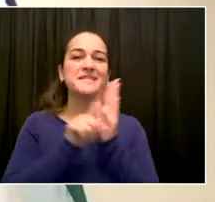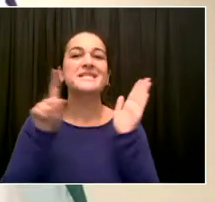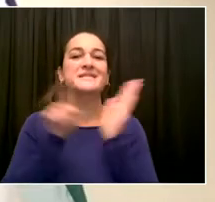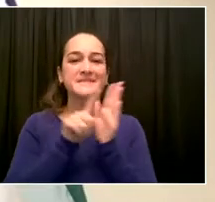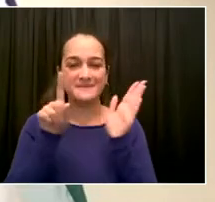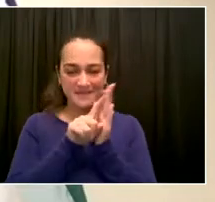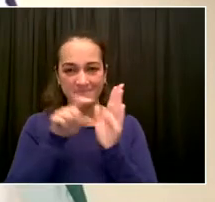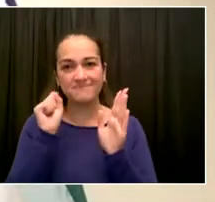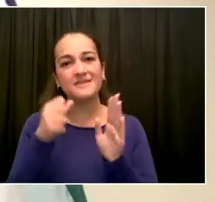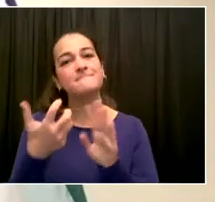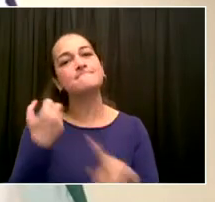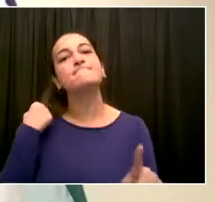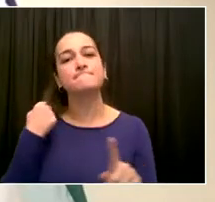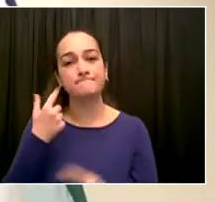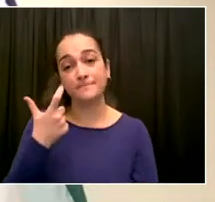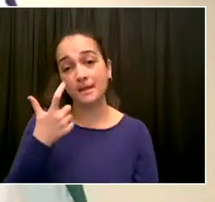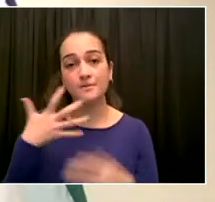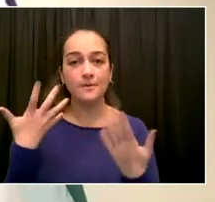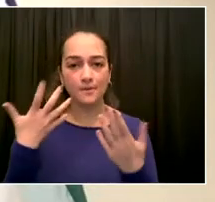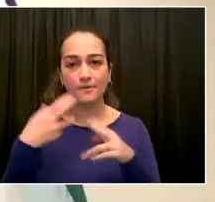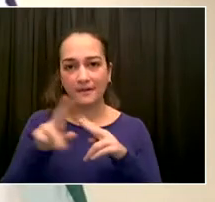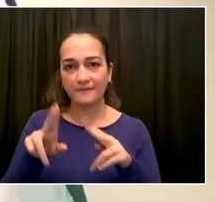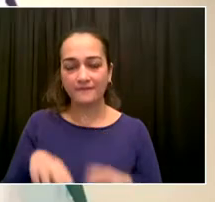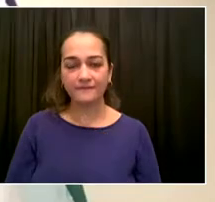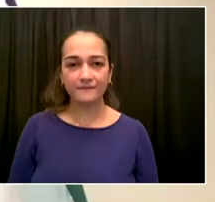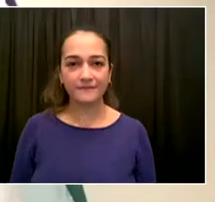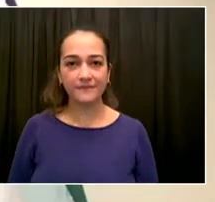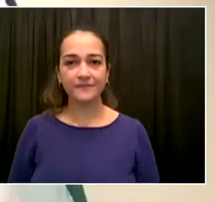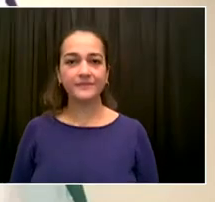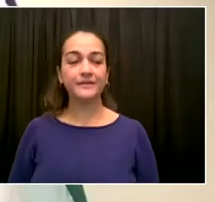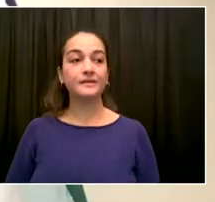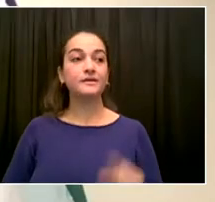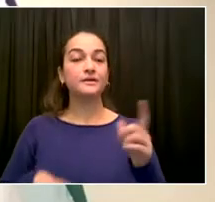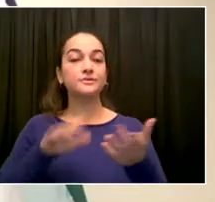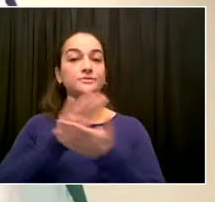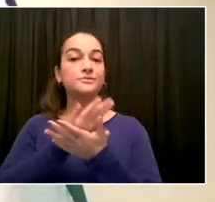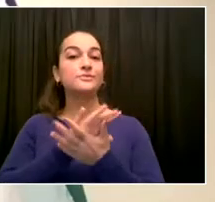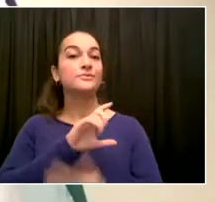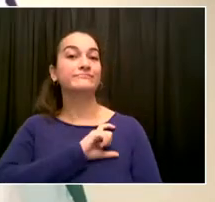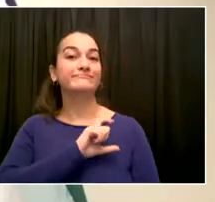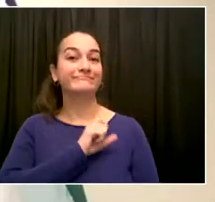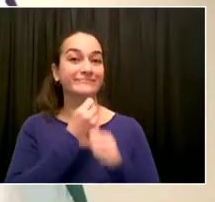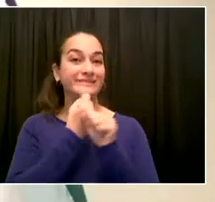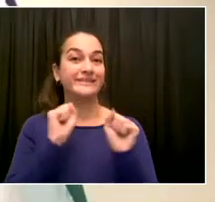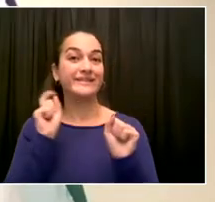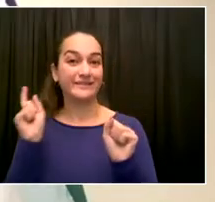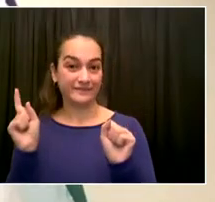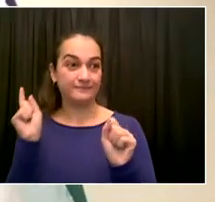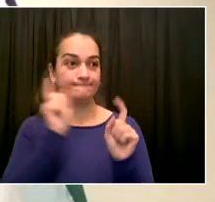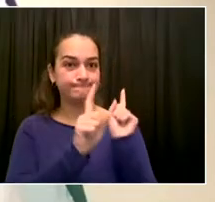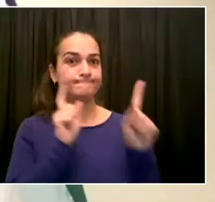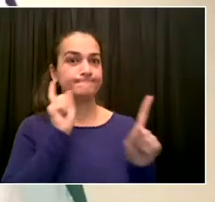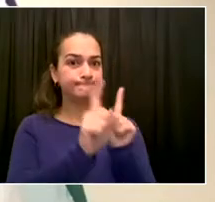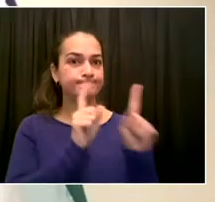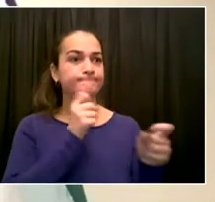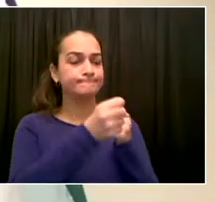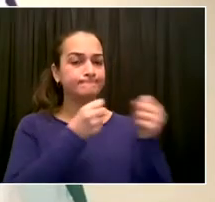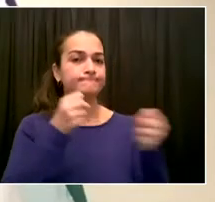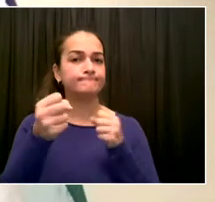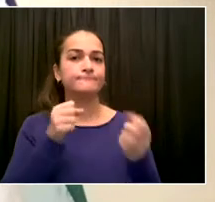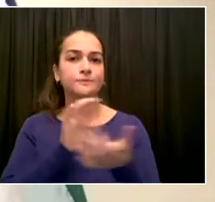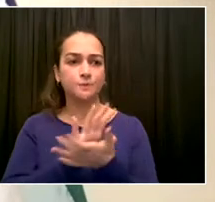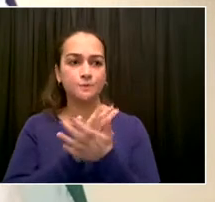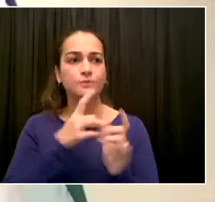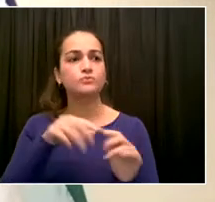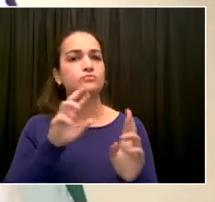YCOs, our youth coordination officers, and our neighborhood coordination officers, backfilling some of the schools where we don't have the maximum amount of